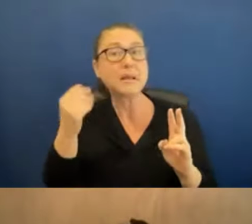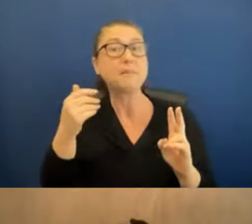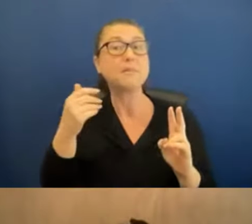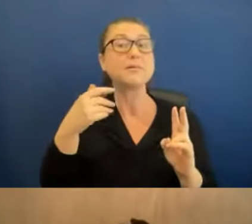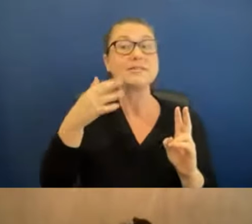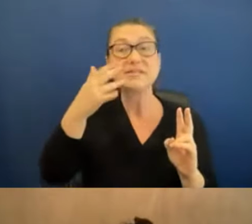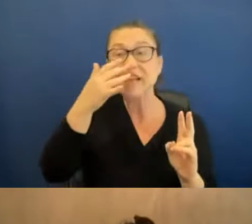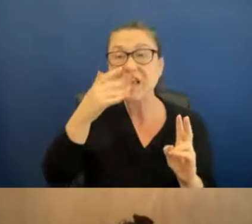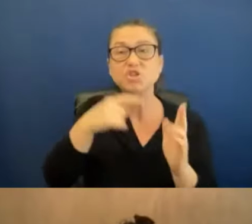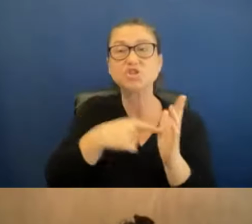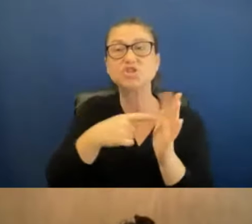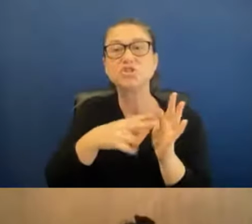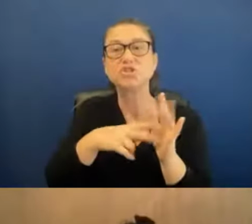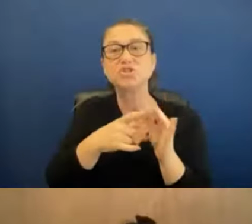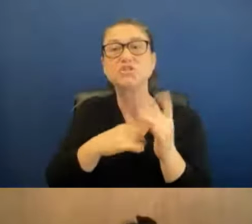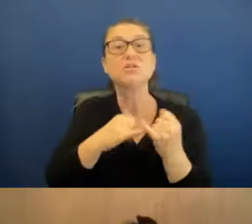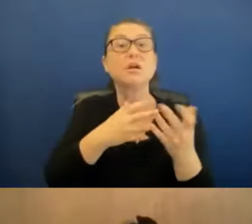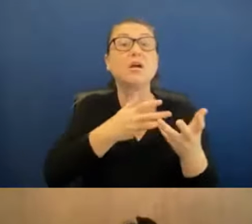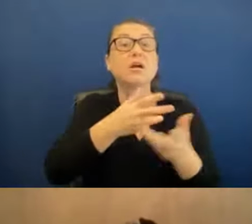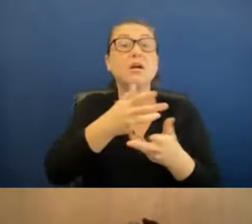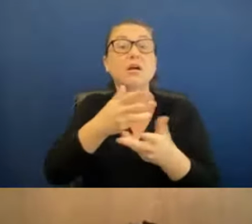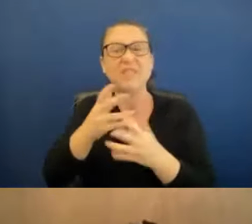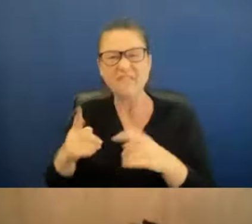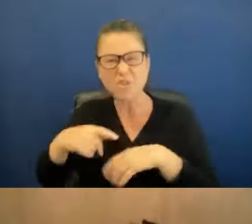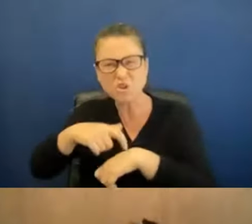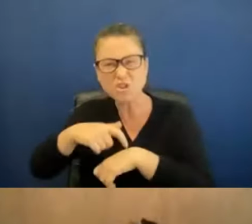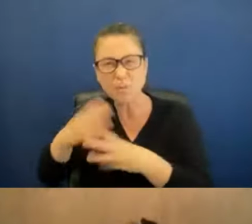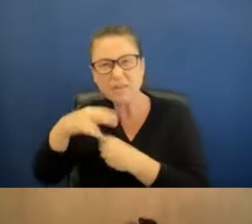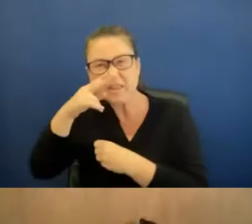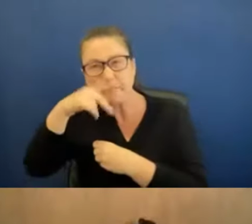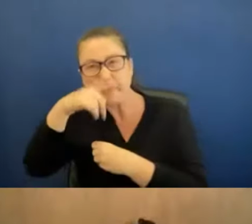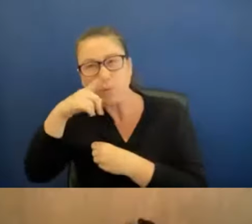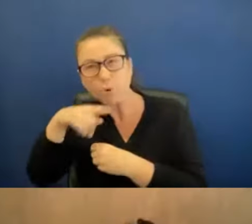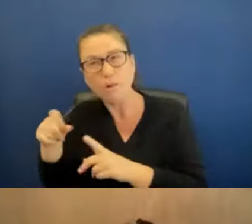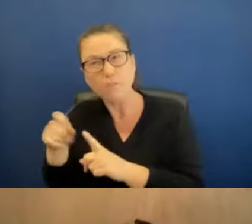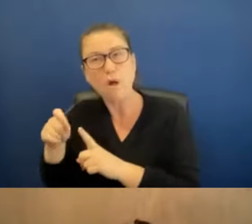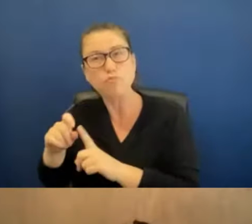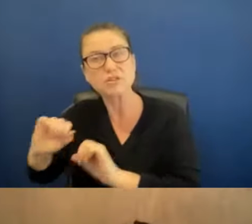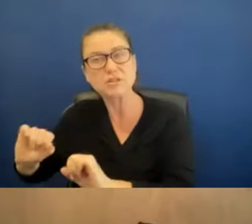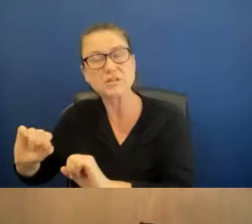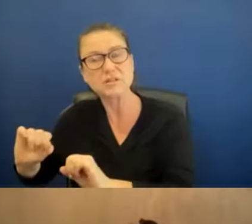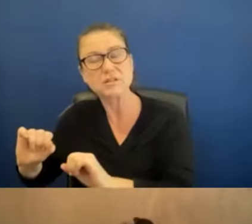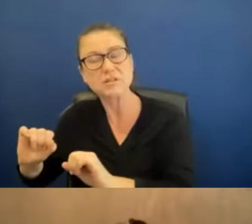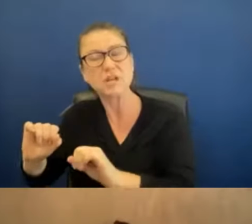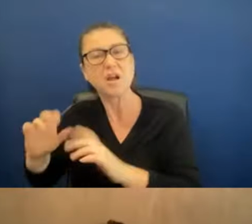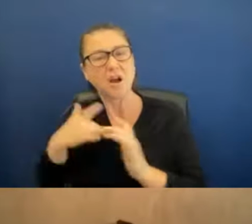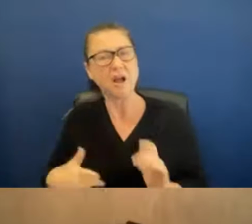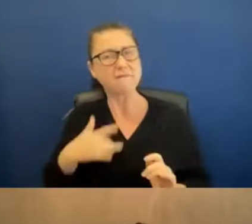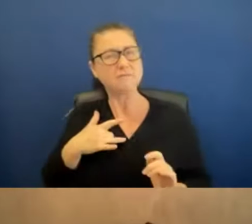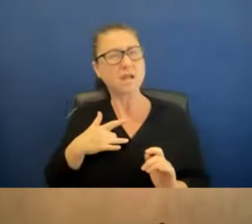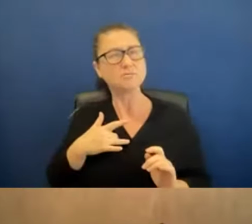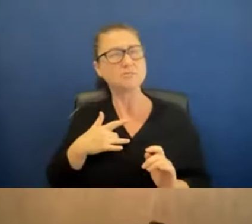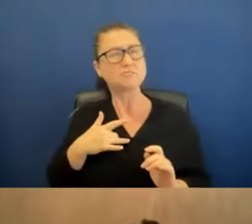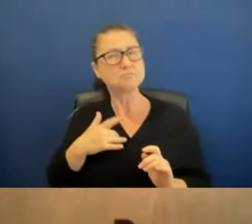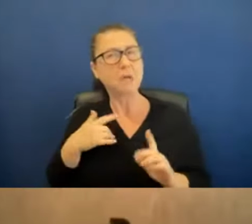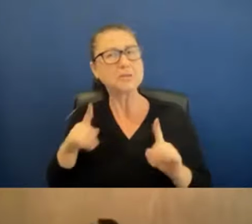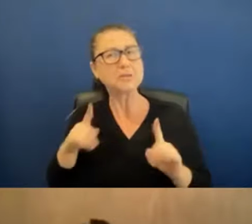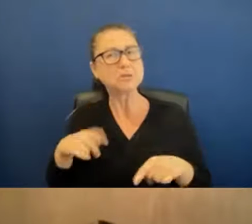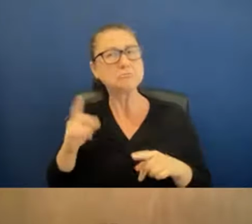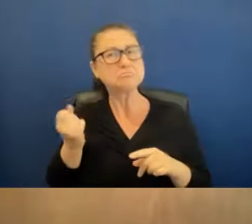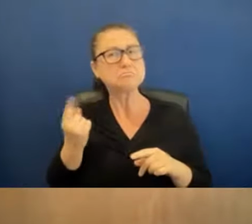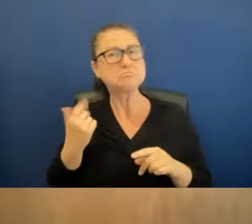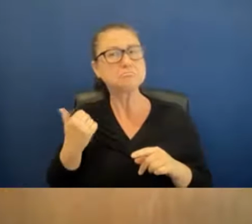first foray into working with young people had mostly been those primary age students. And I felt like, you know, I, I started to notice that there were